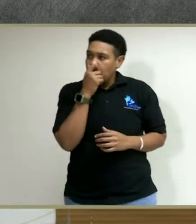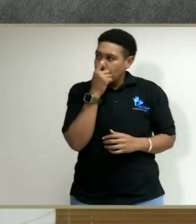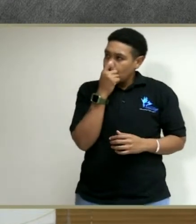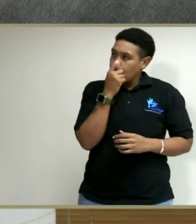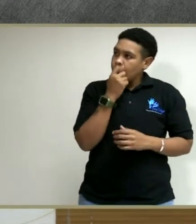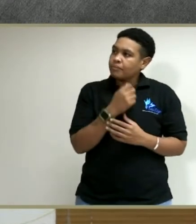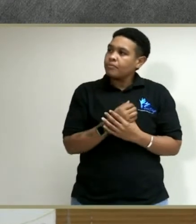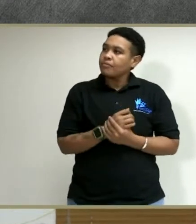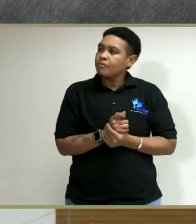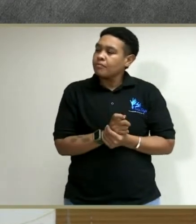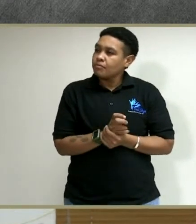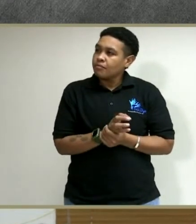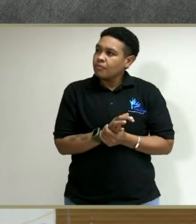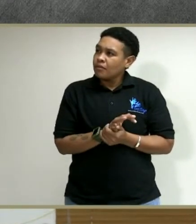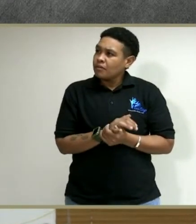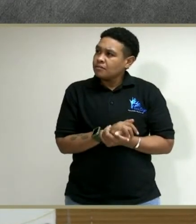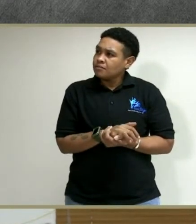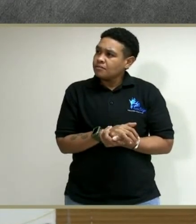So we are now at